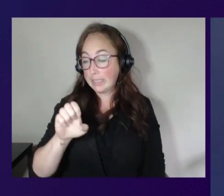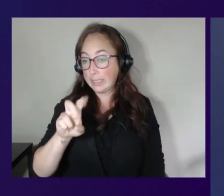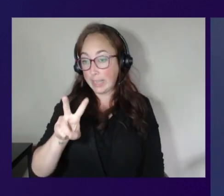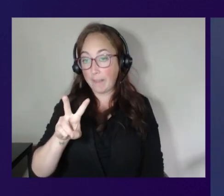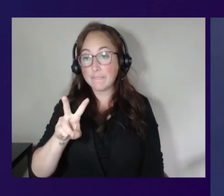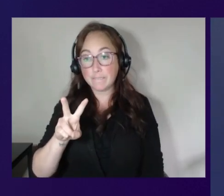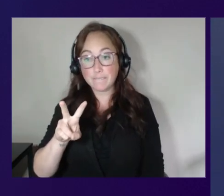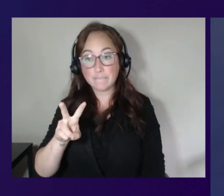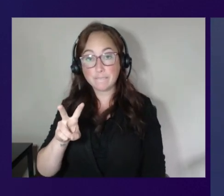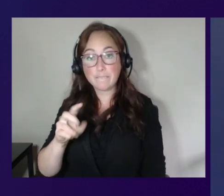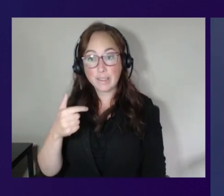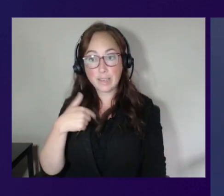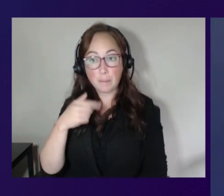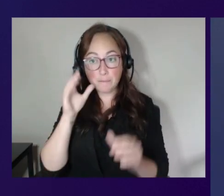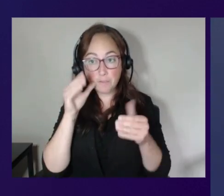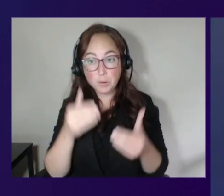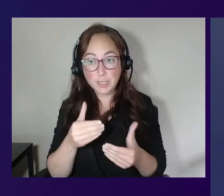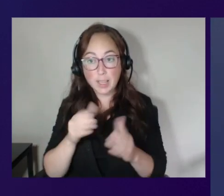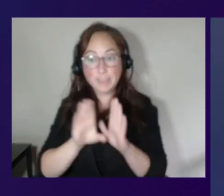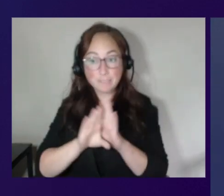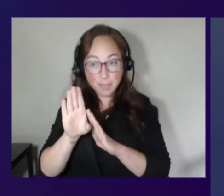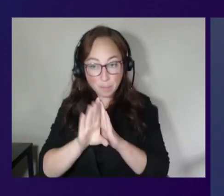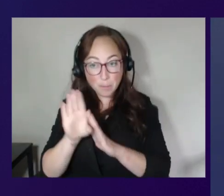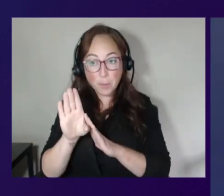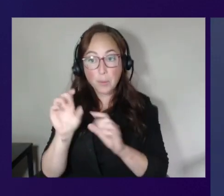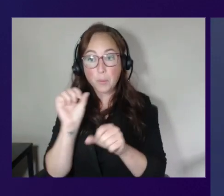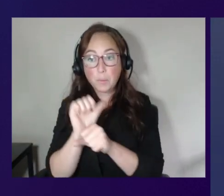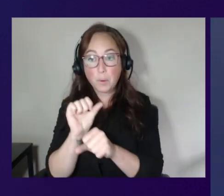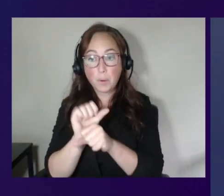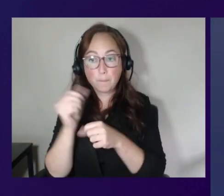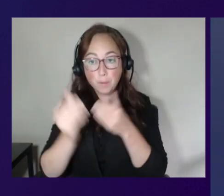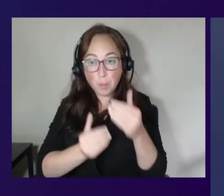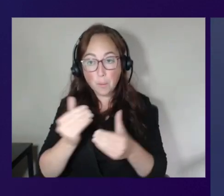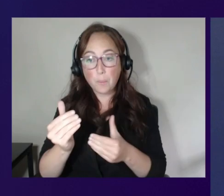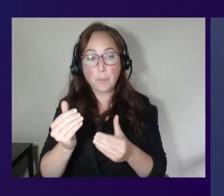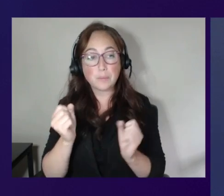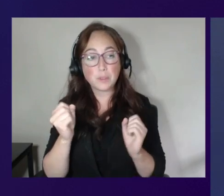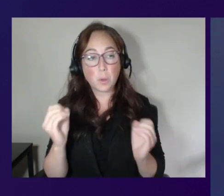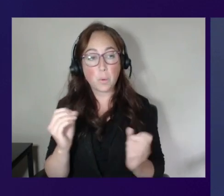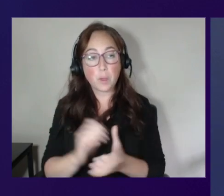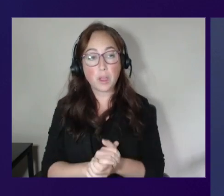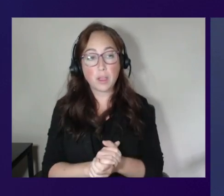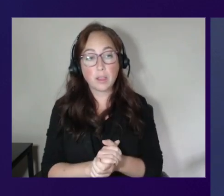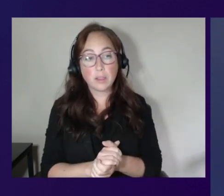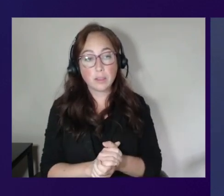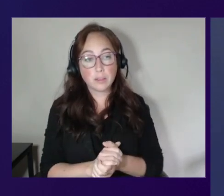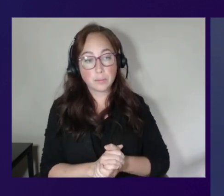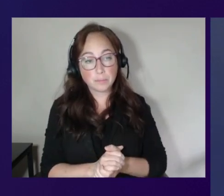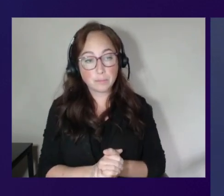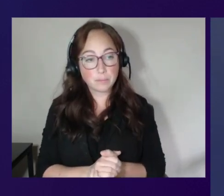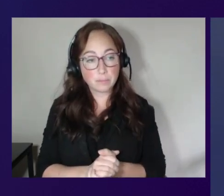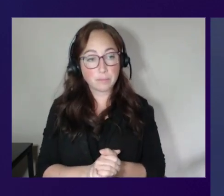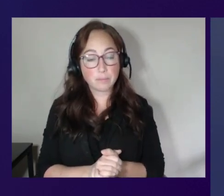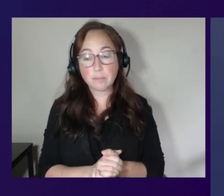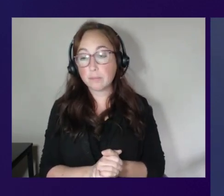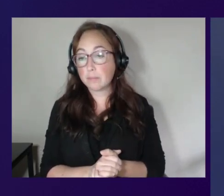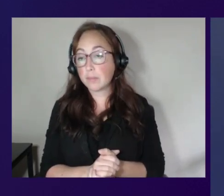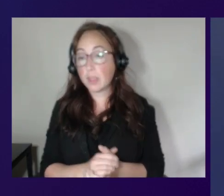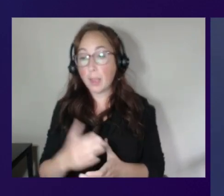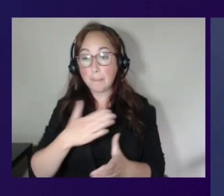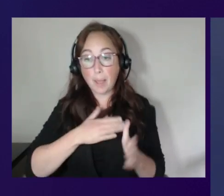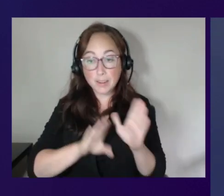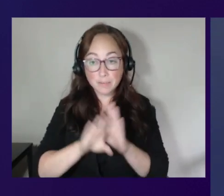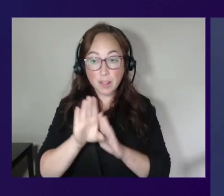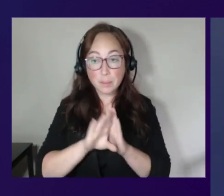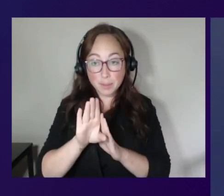I'm hyper focused on developer workflows and things like that. And a lot of my development has moved into a